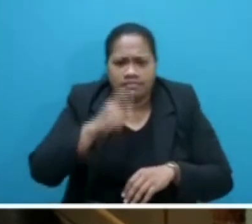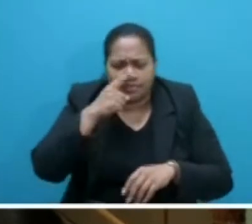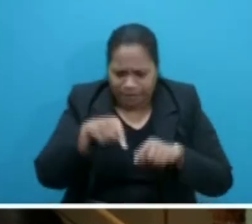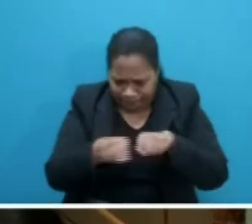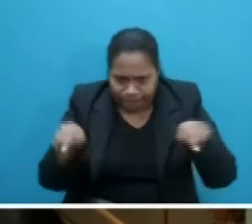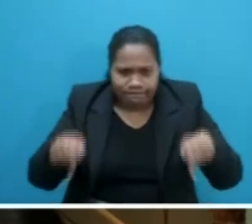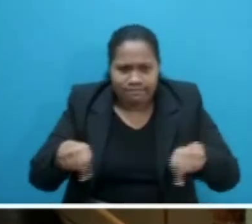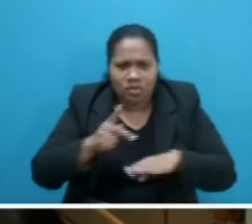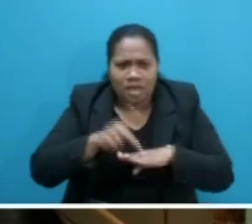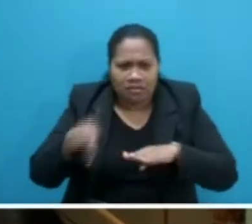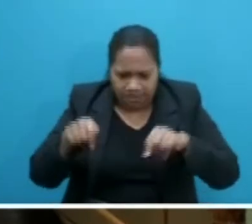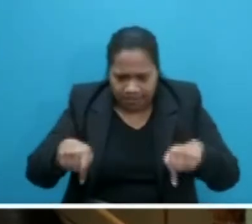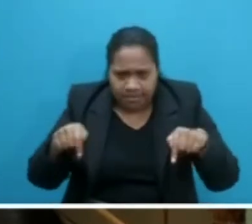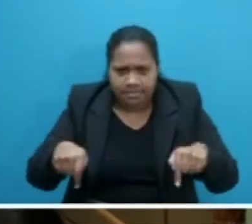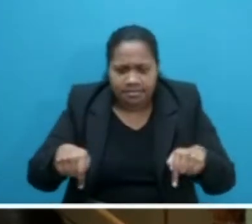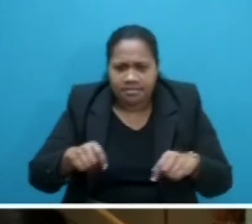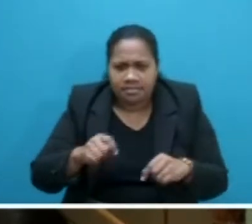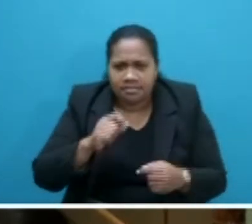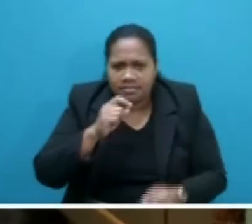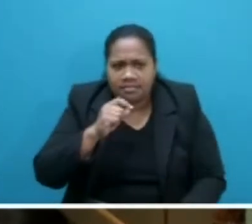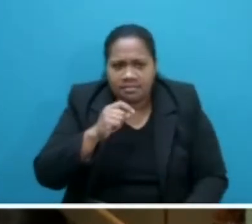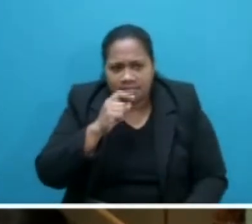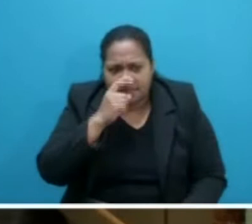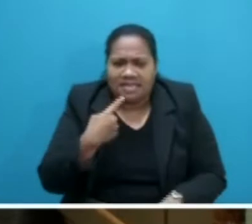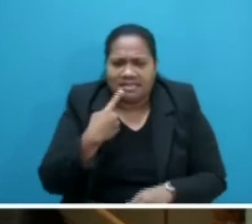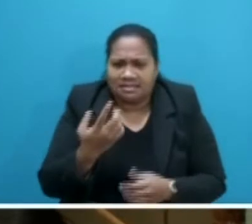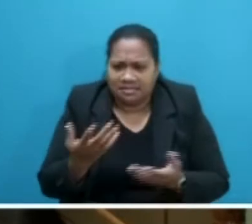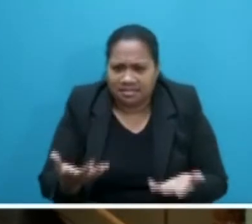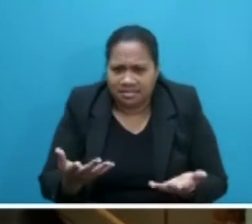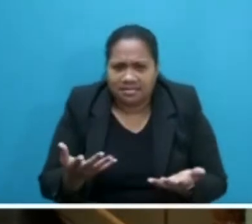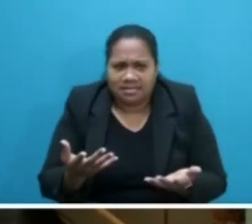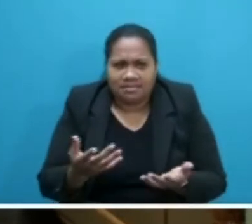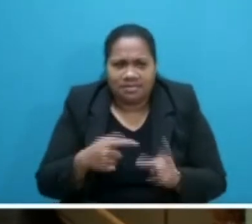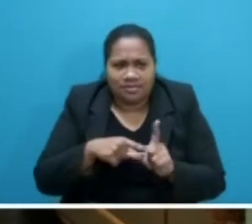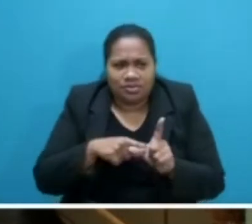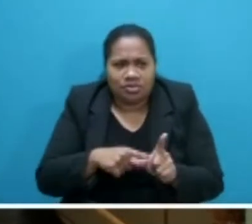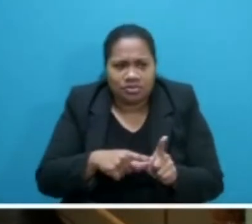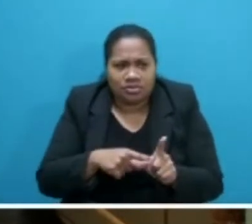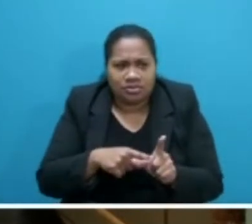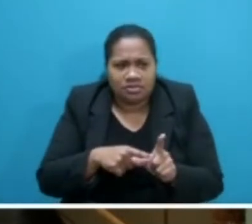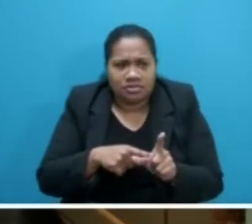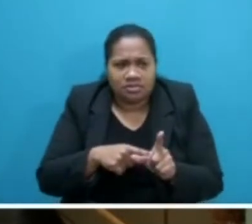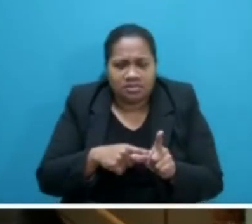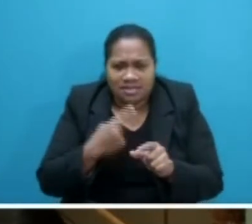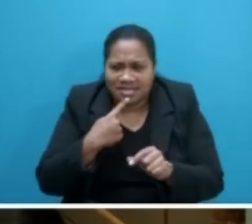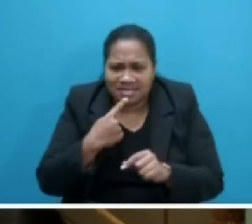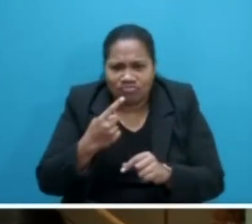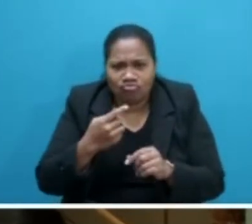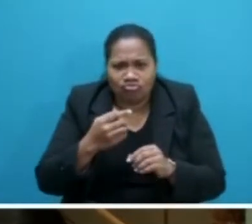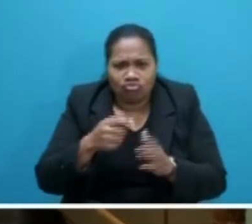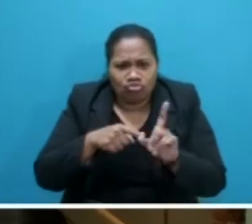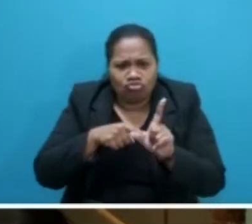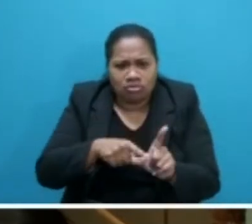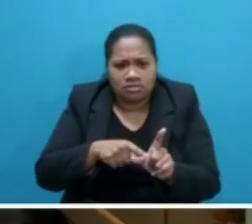can count themselves among the youth of this country, as technically speaking, youth is capped at 35.